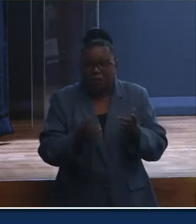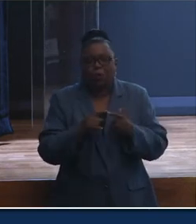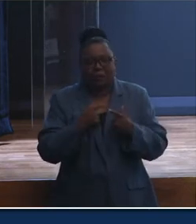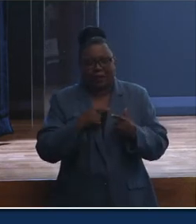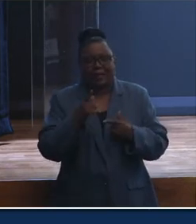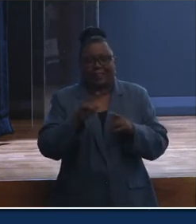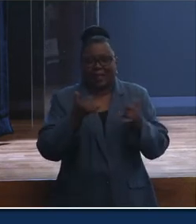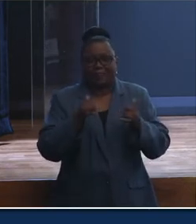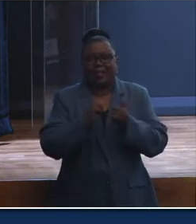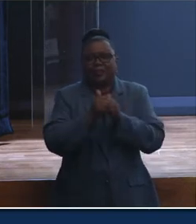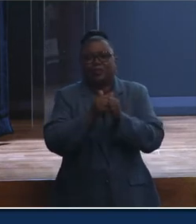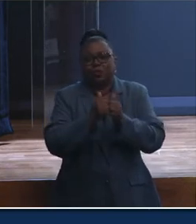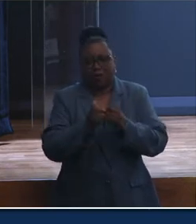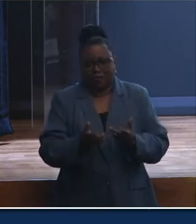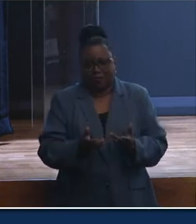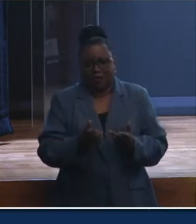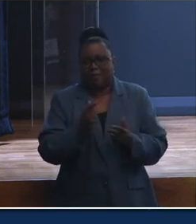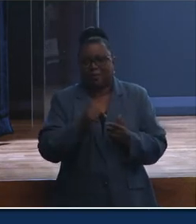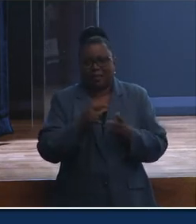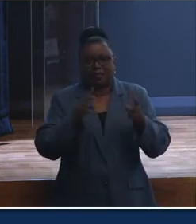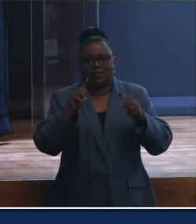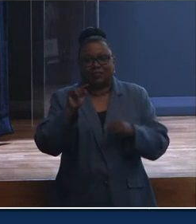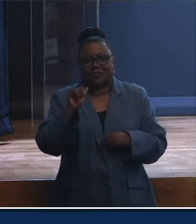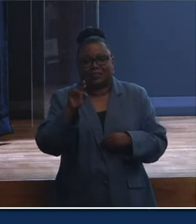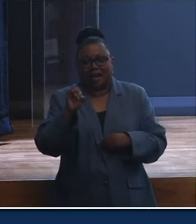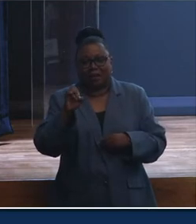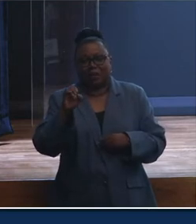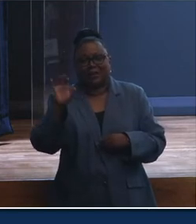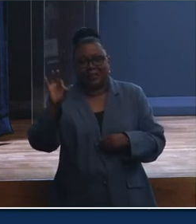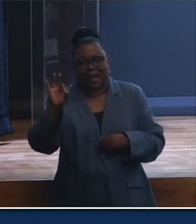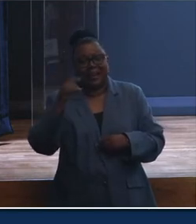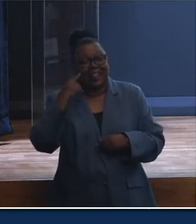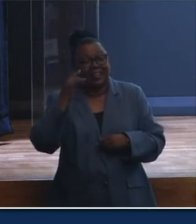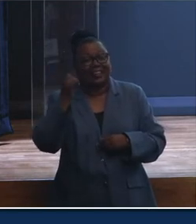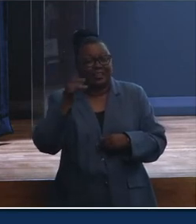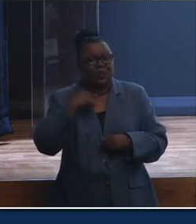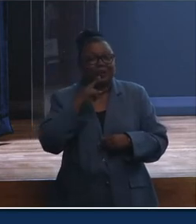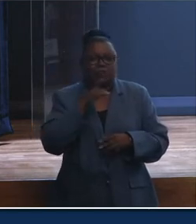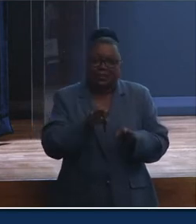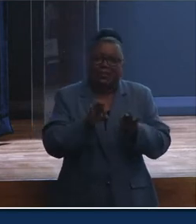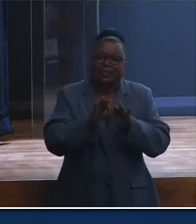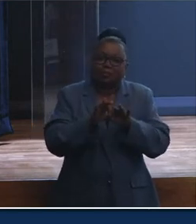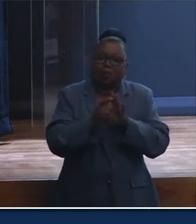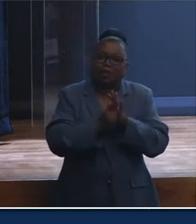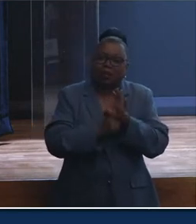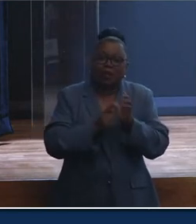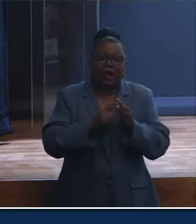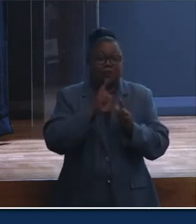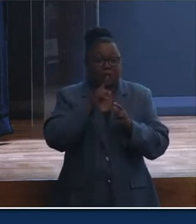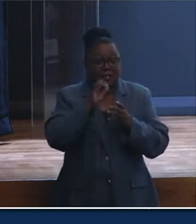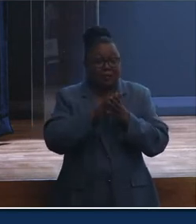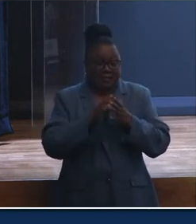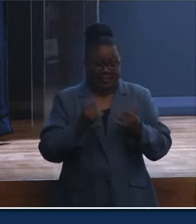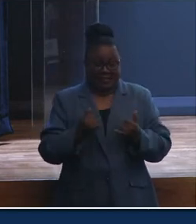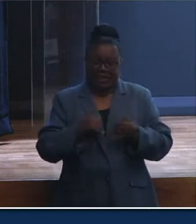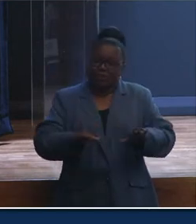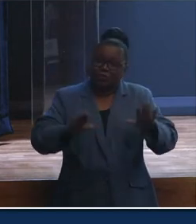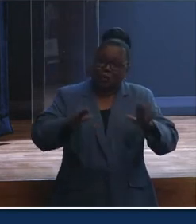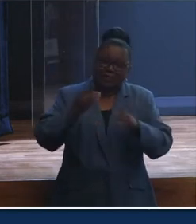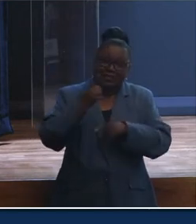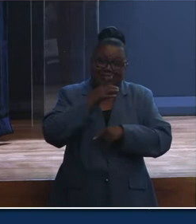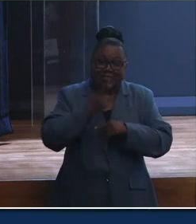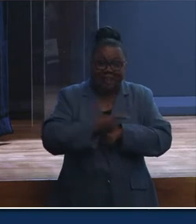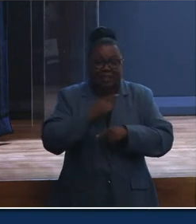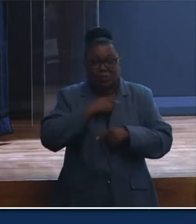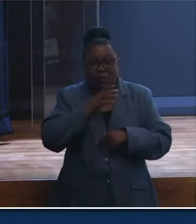be that they played sports because of Title IX. Mm-hmm. I think that's why I think it's such an important law, and I do believe today is the greatest day to be a woman